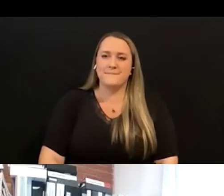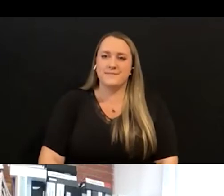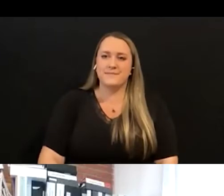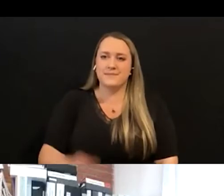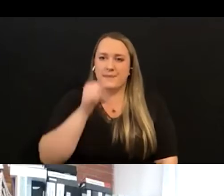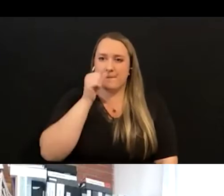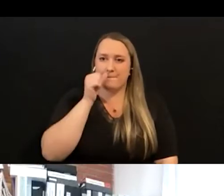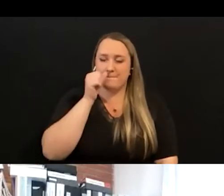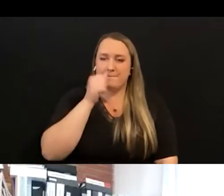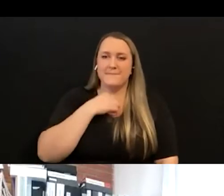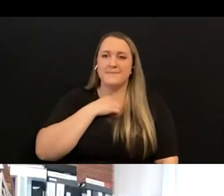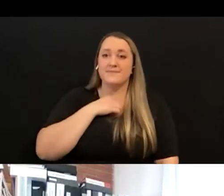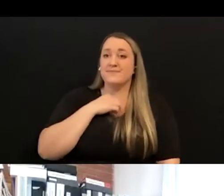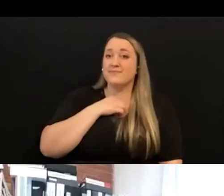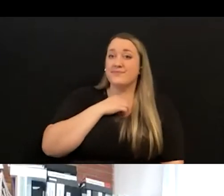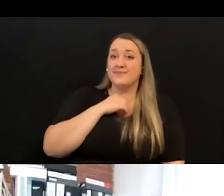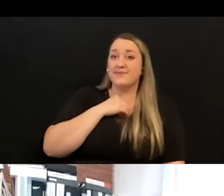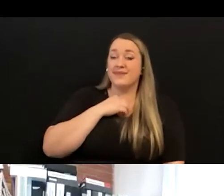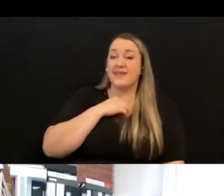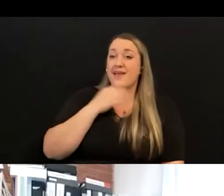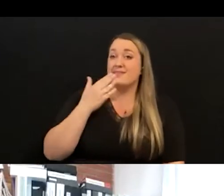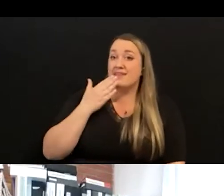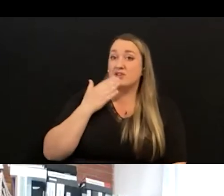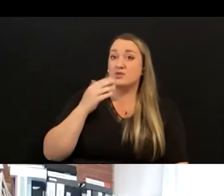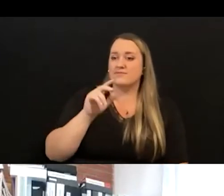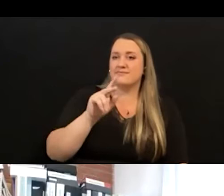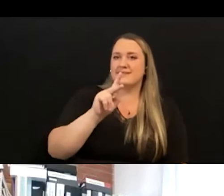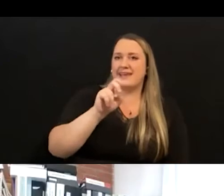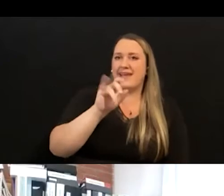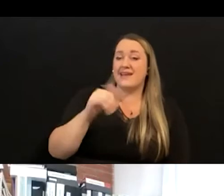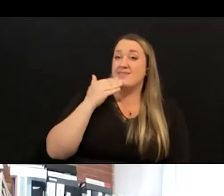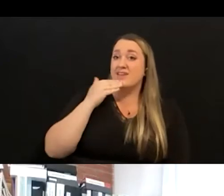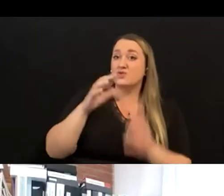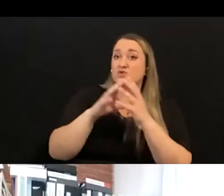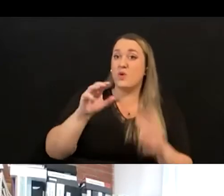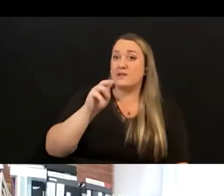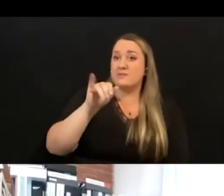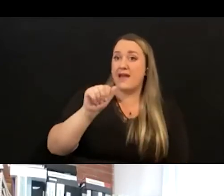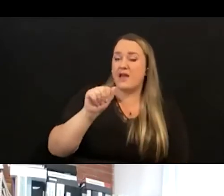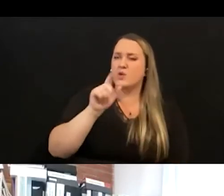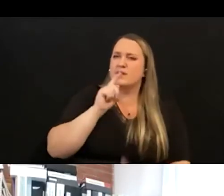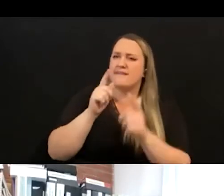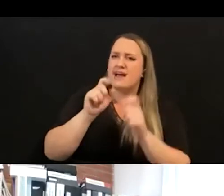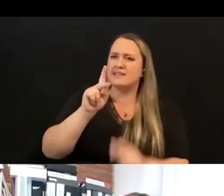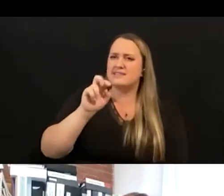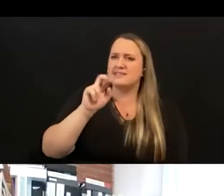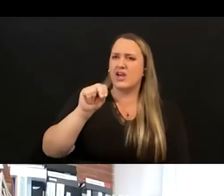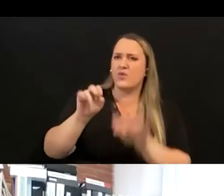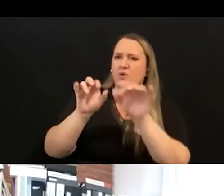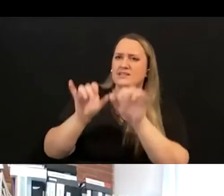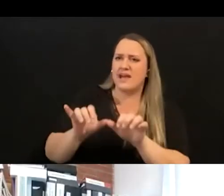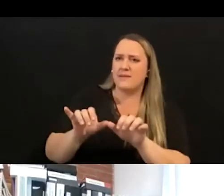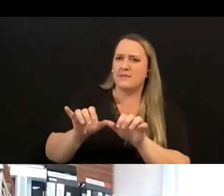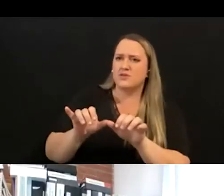Thank you so much, Maya. Just really quickly, it seems that Karen put into the chat for